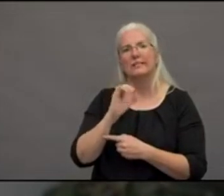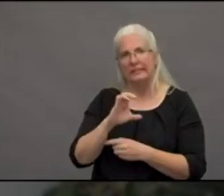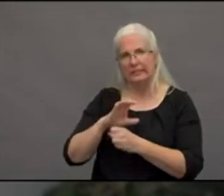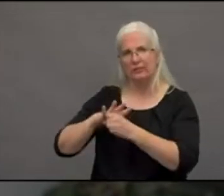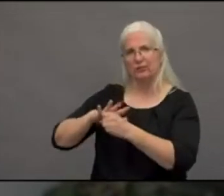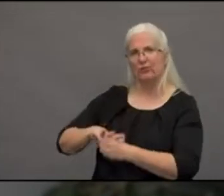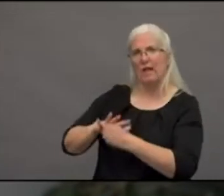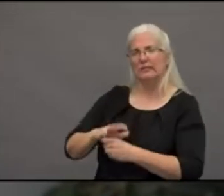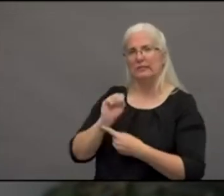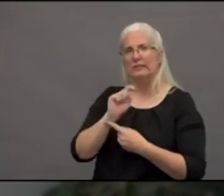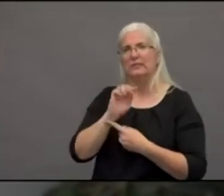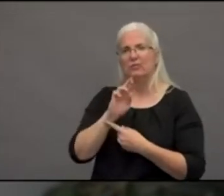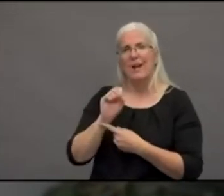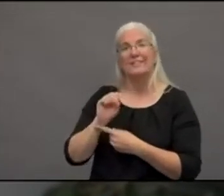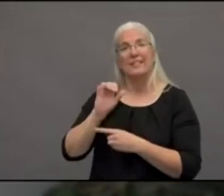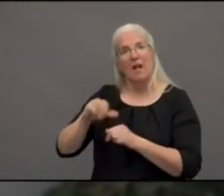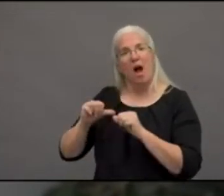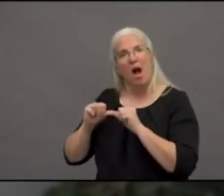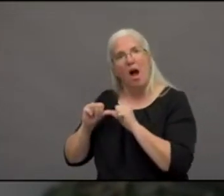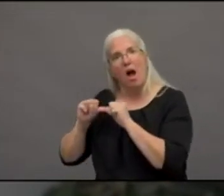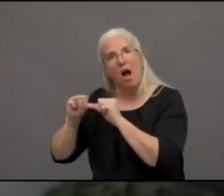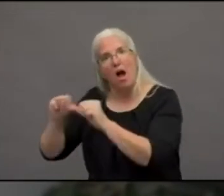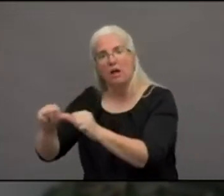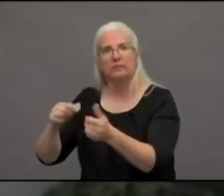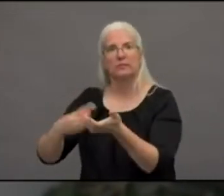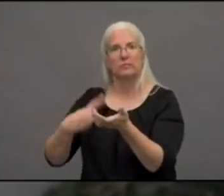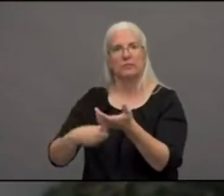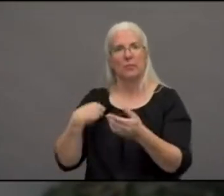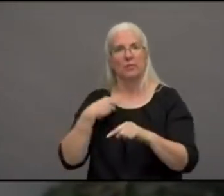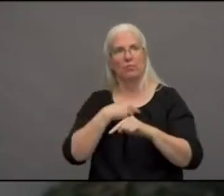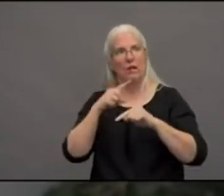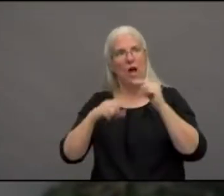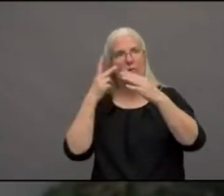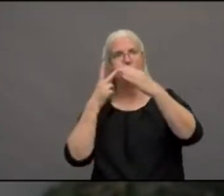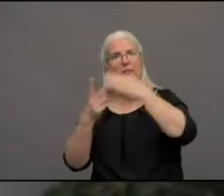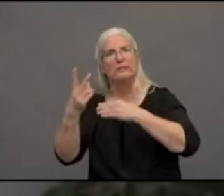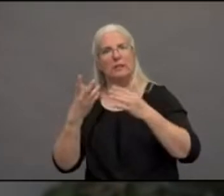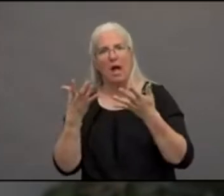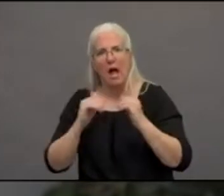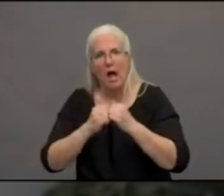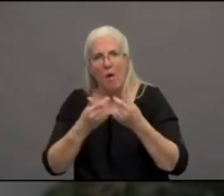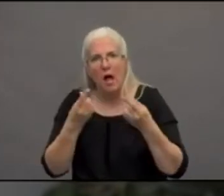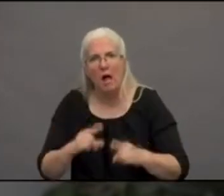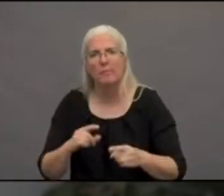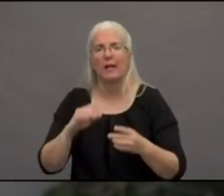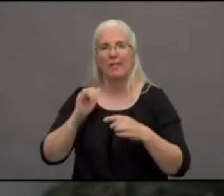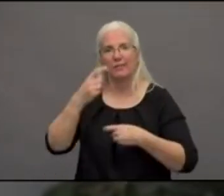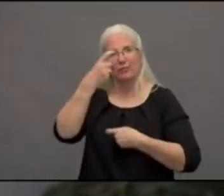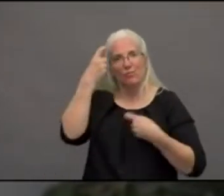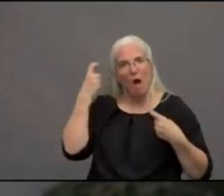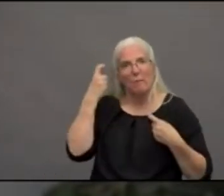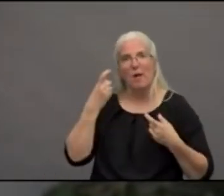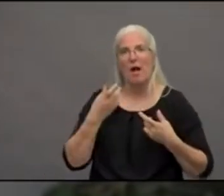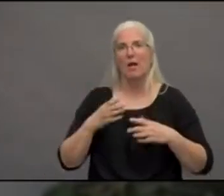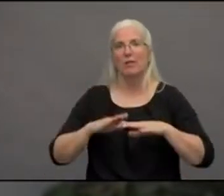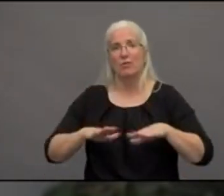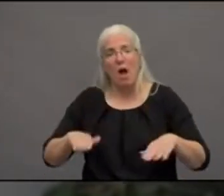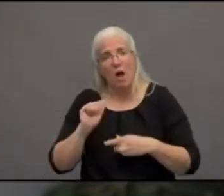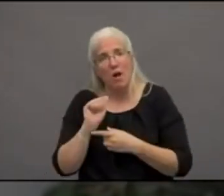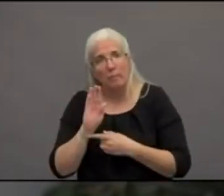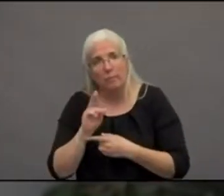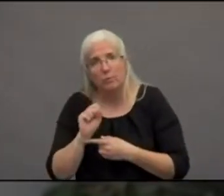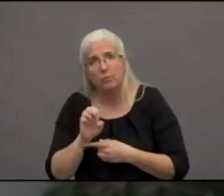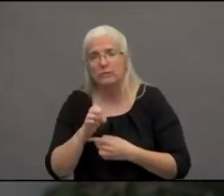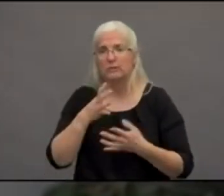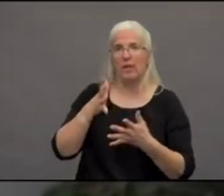the kind of stress that we think about with regards to maybe medical traumas, child abuse and neglect, things that might happen with regards to intimate